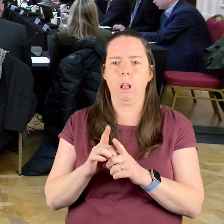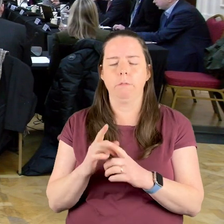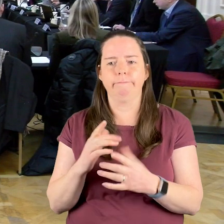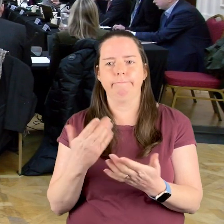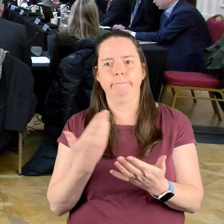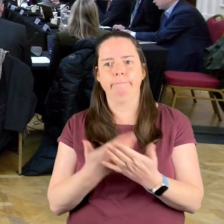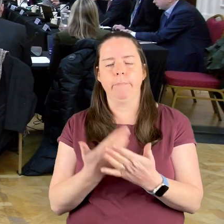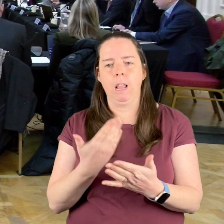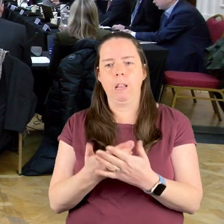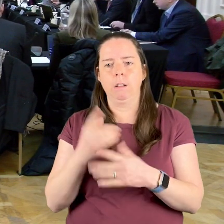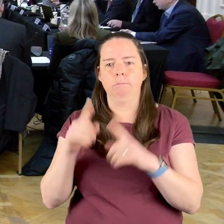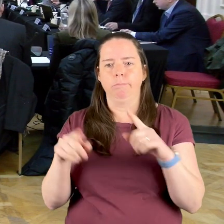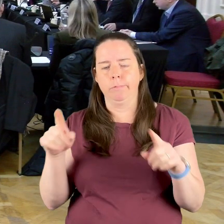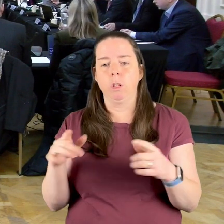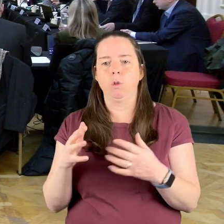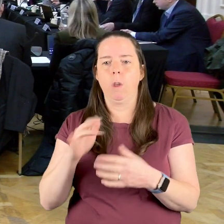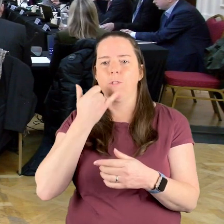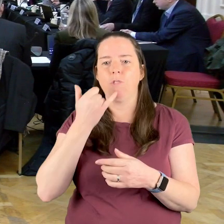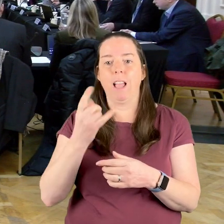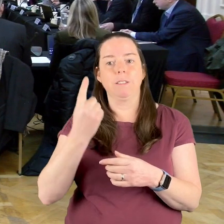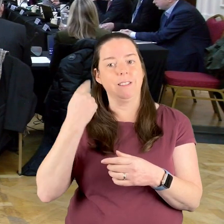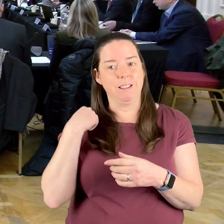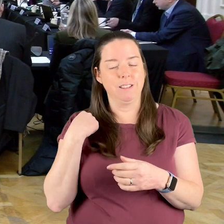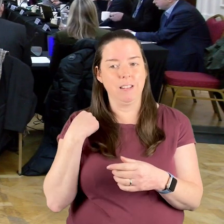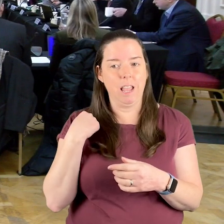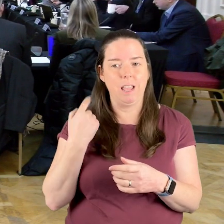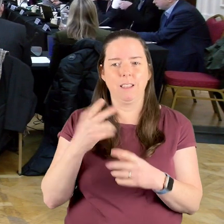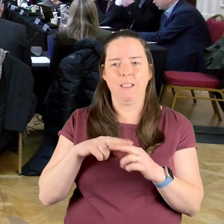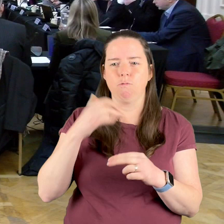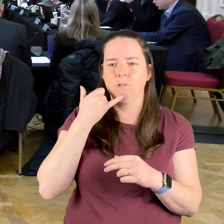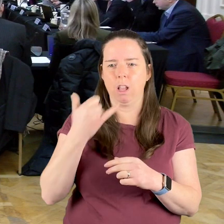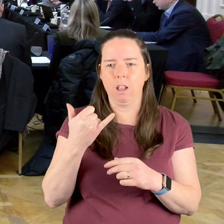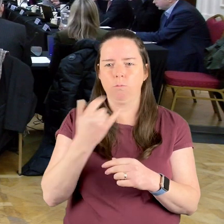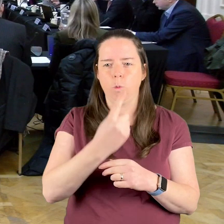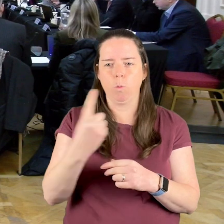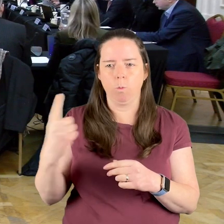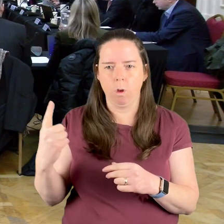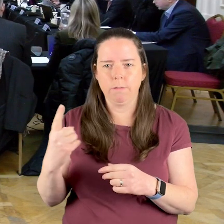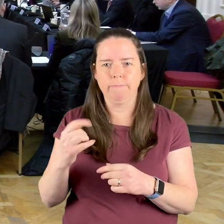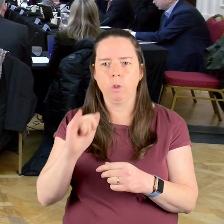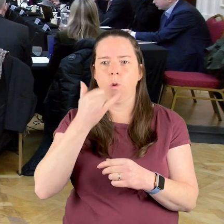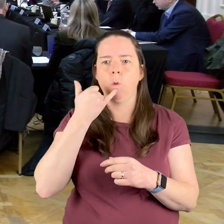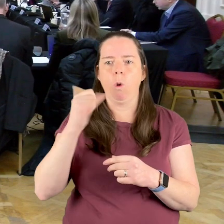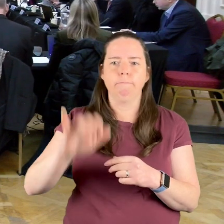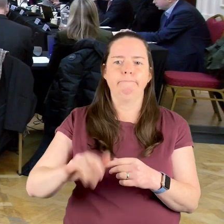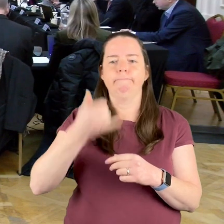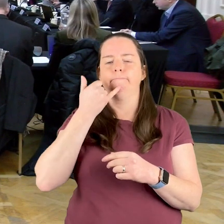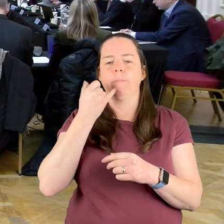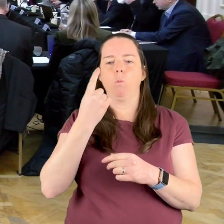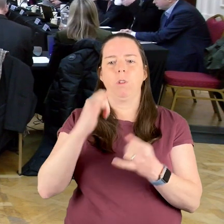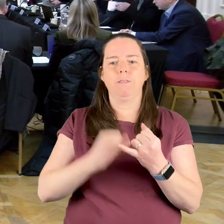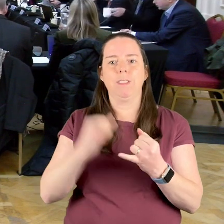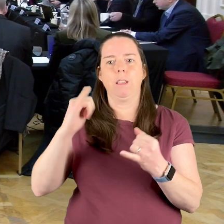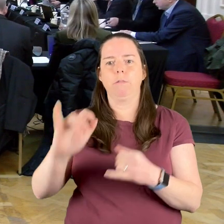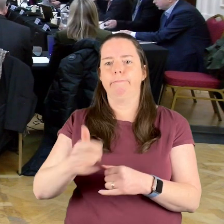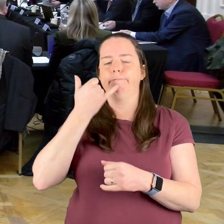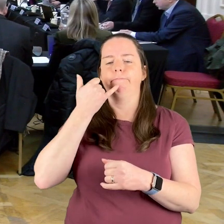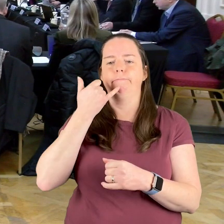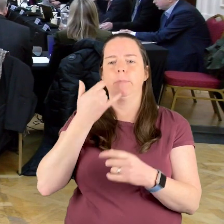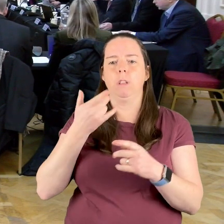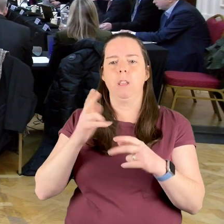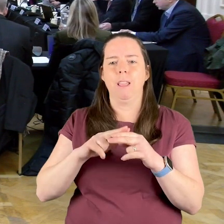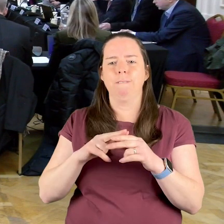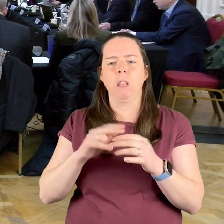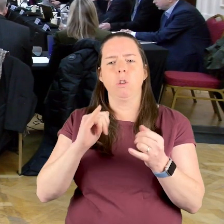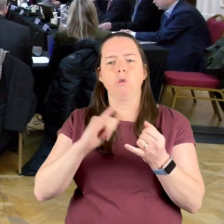with immense variability in demand. If you rang them yesterday, your call would have been picked up within 1 second. If you rang at the height of the strep